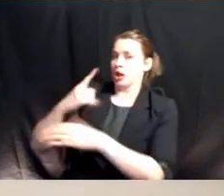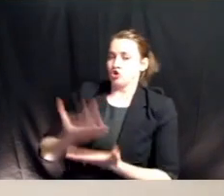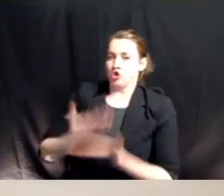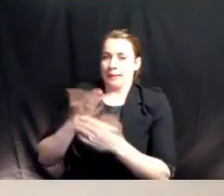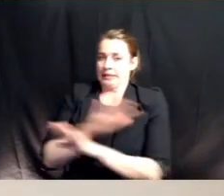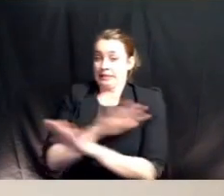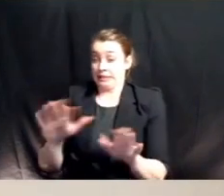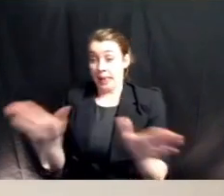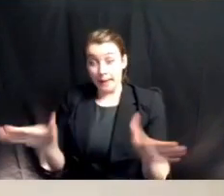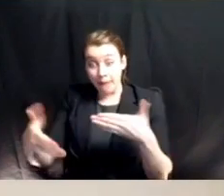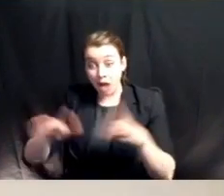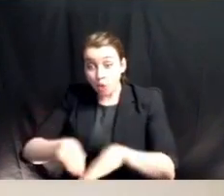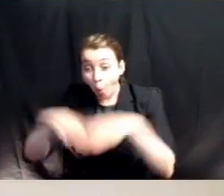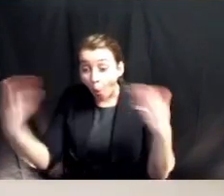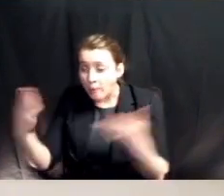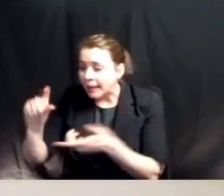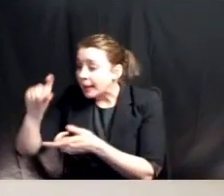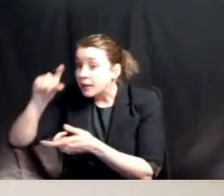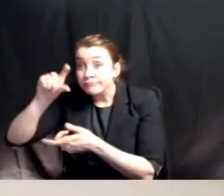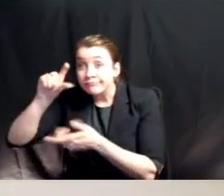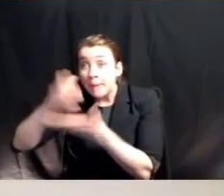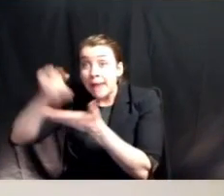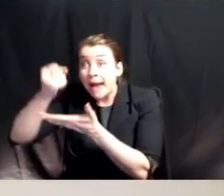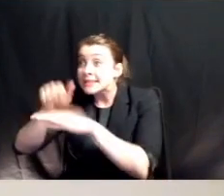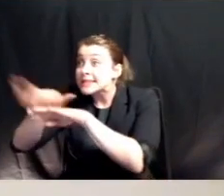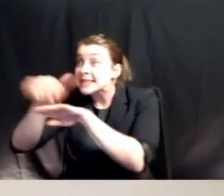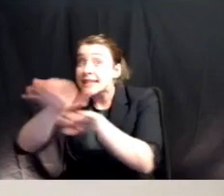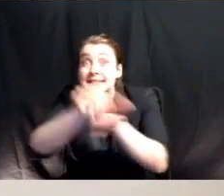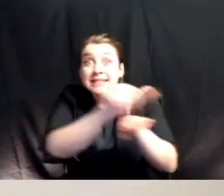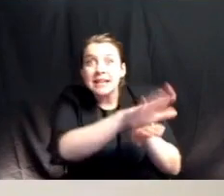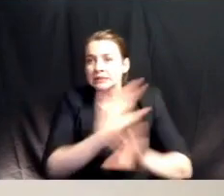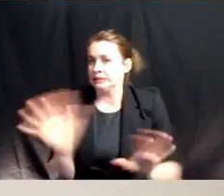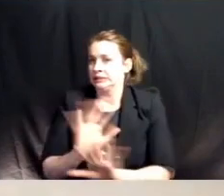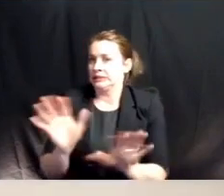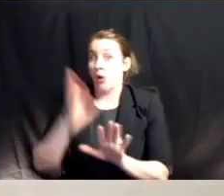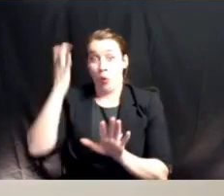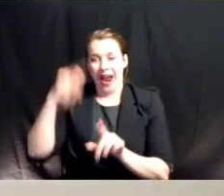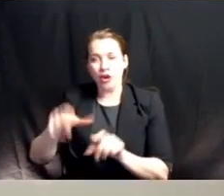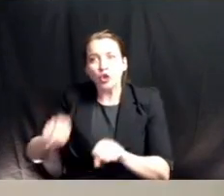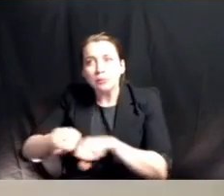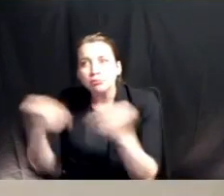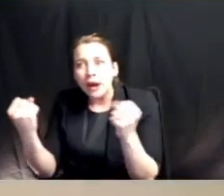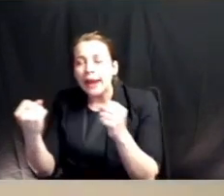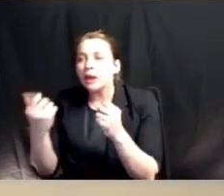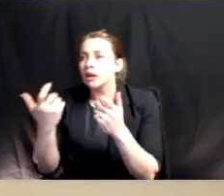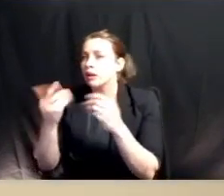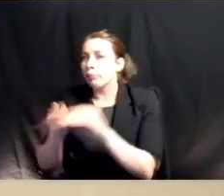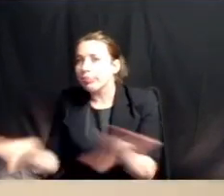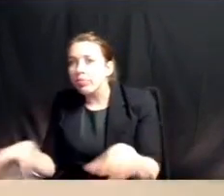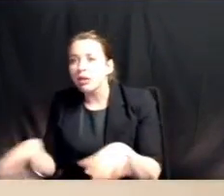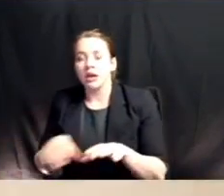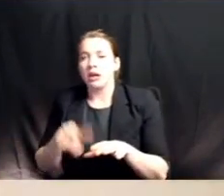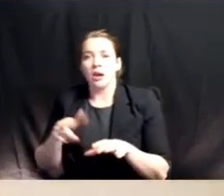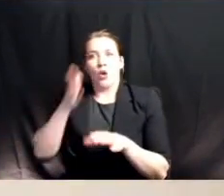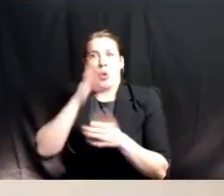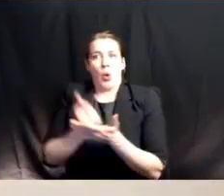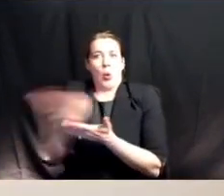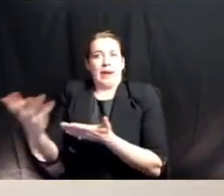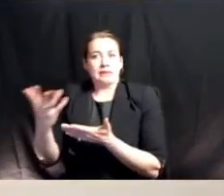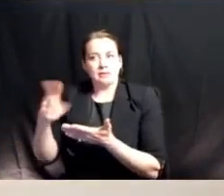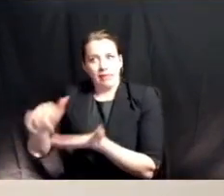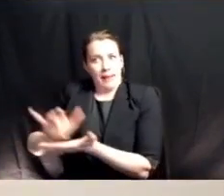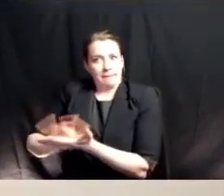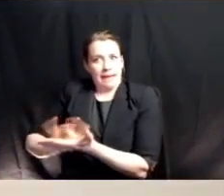risk, vials getting broken in transport, and that would not be a good use of this valuable resource to have a